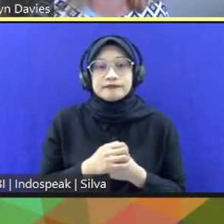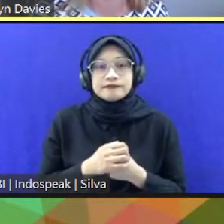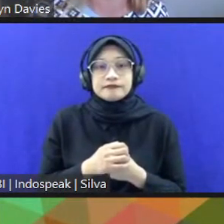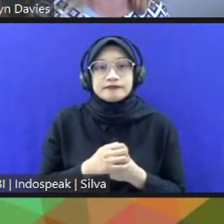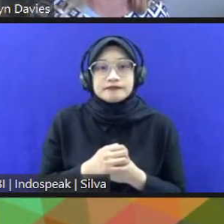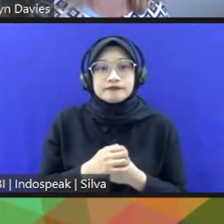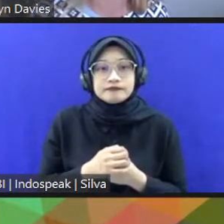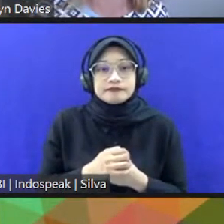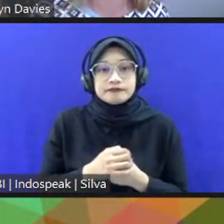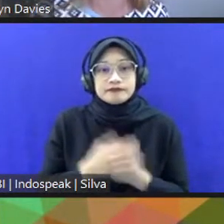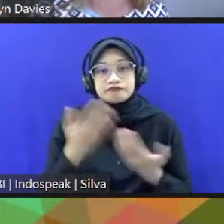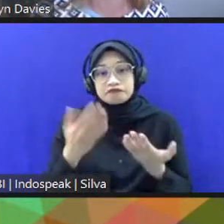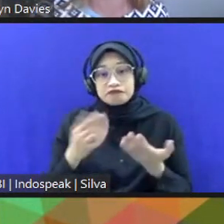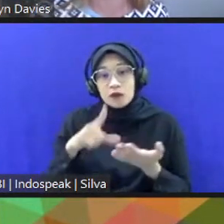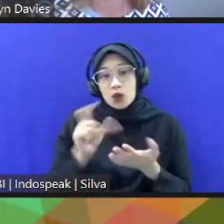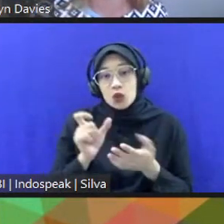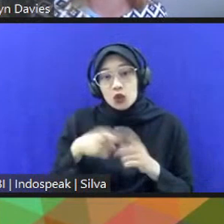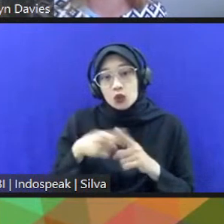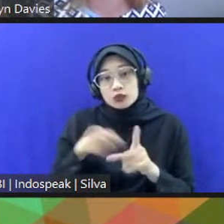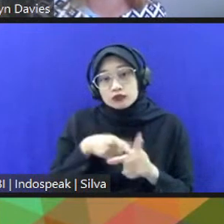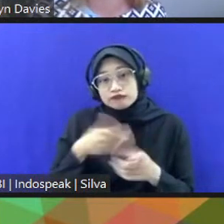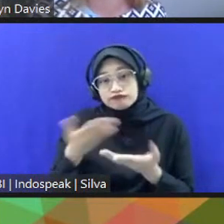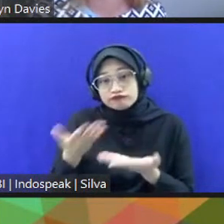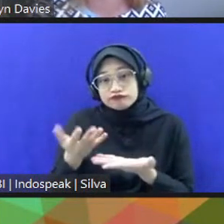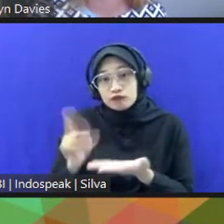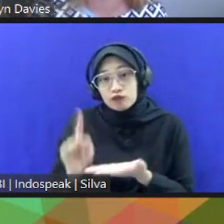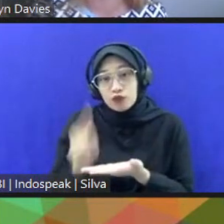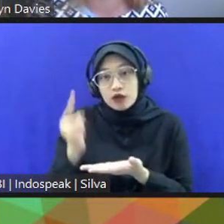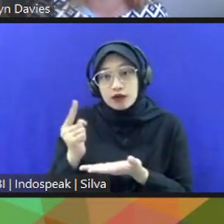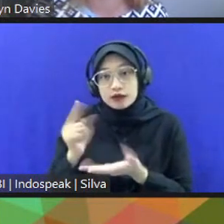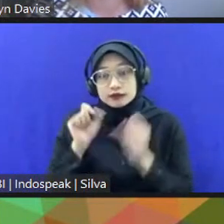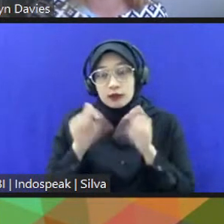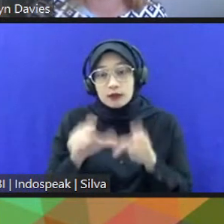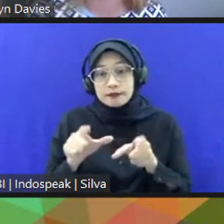Lucy, would you like to again have first go?